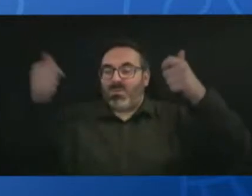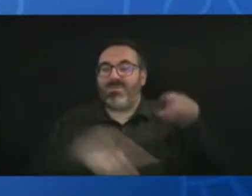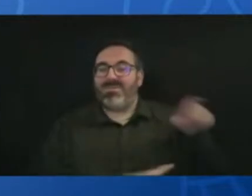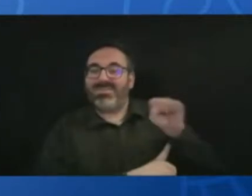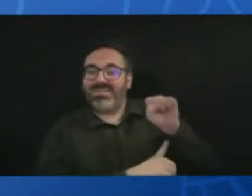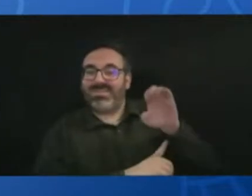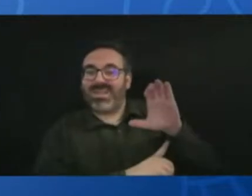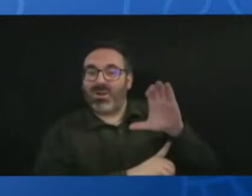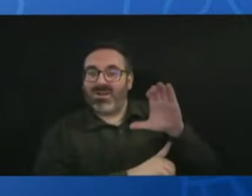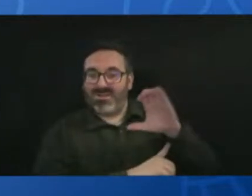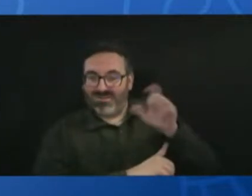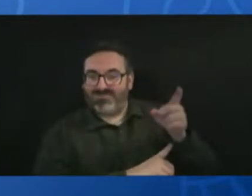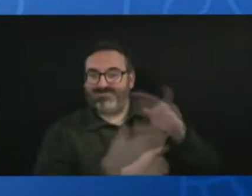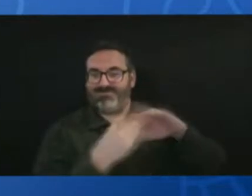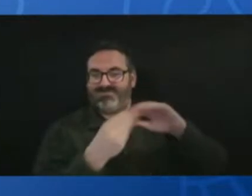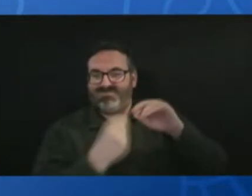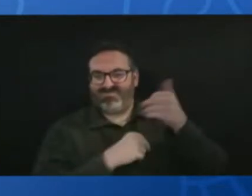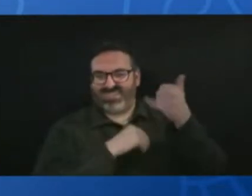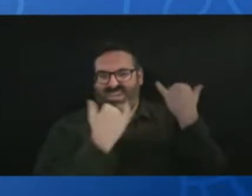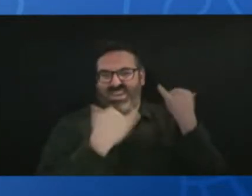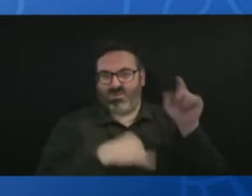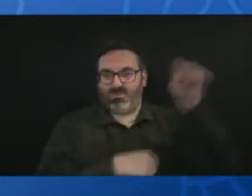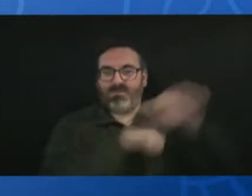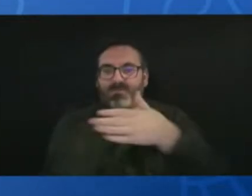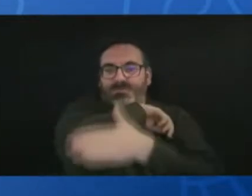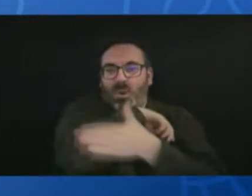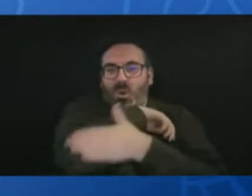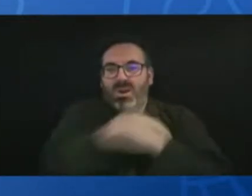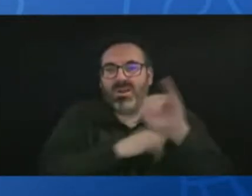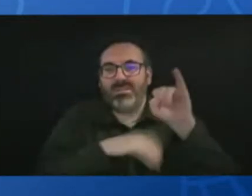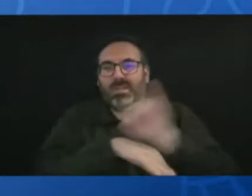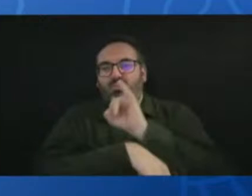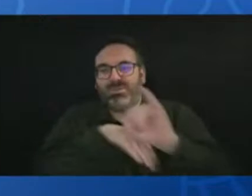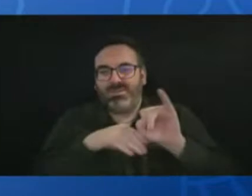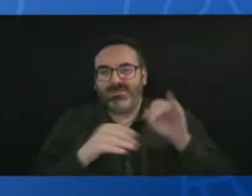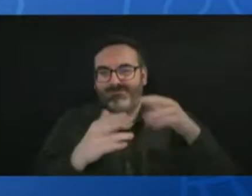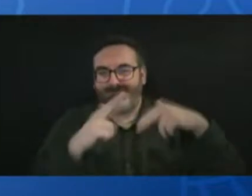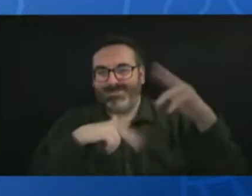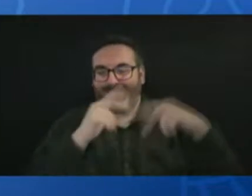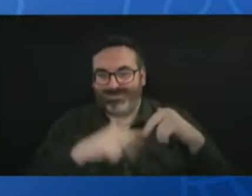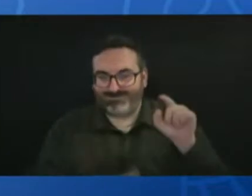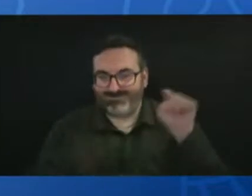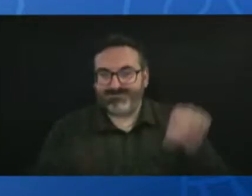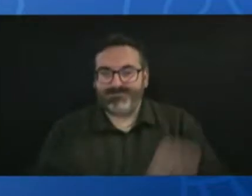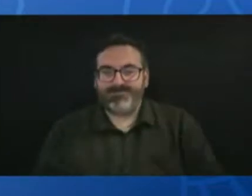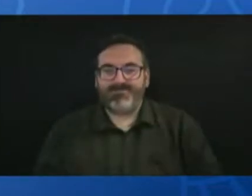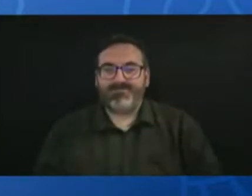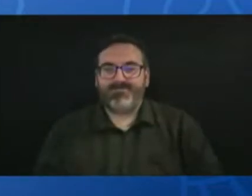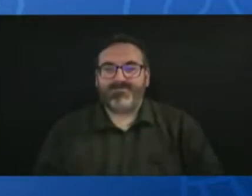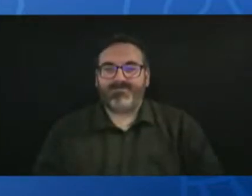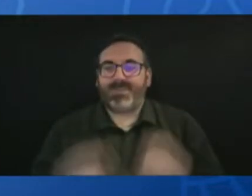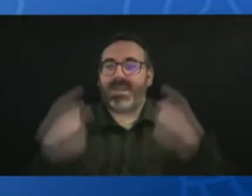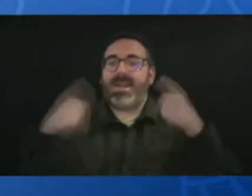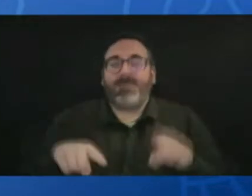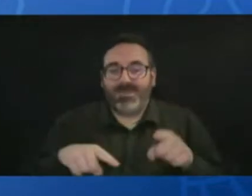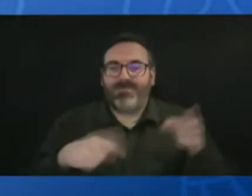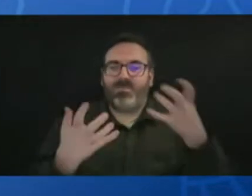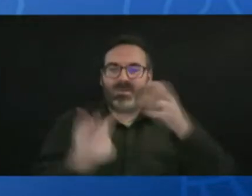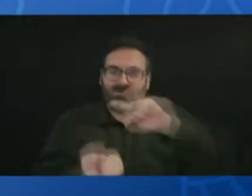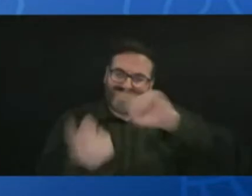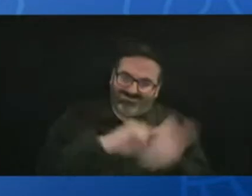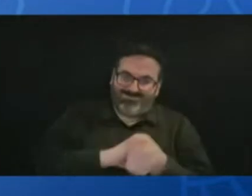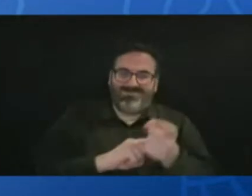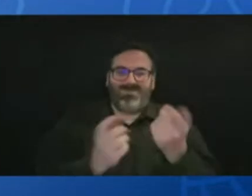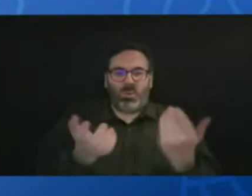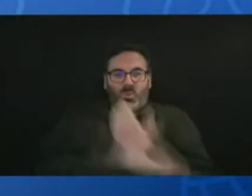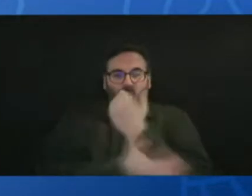that what has happened now is, in fact, a reform of this framework to make sure that if we're going to spend, as we